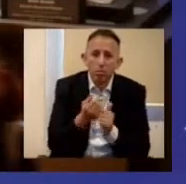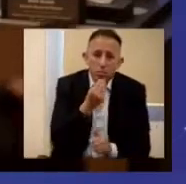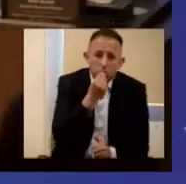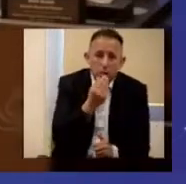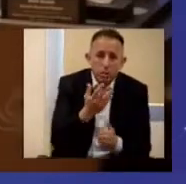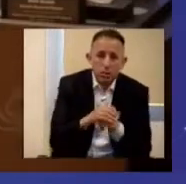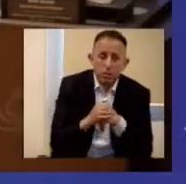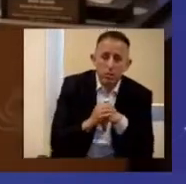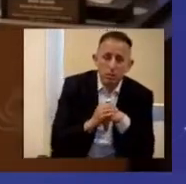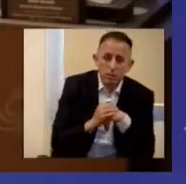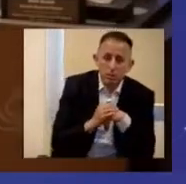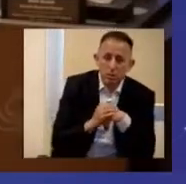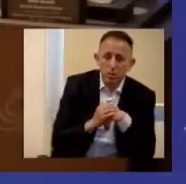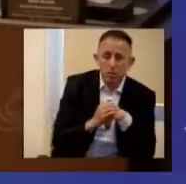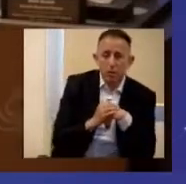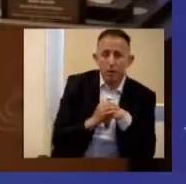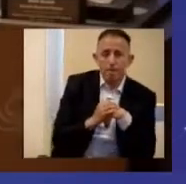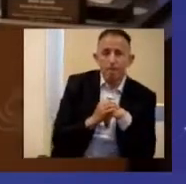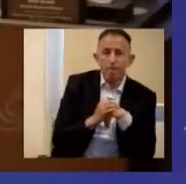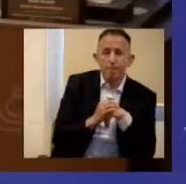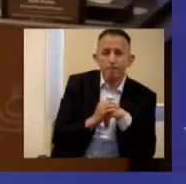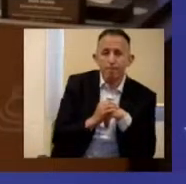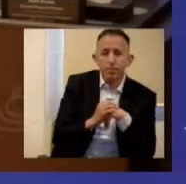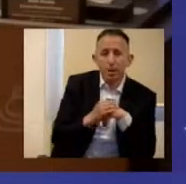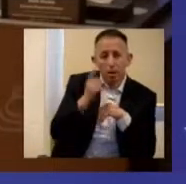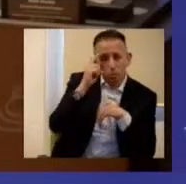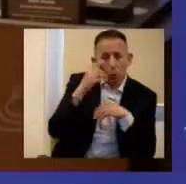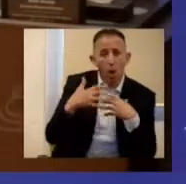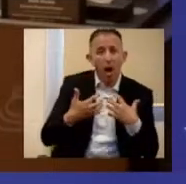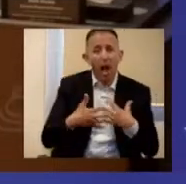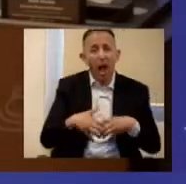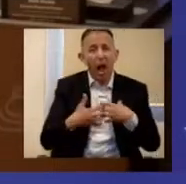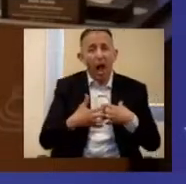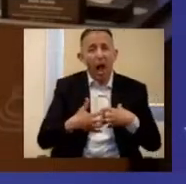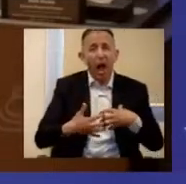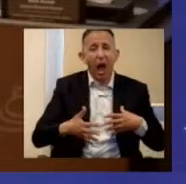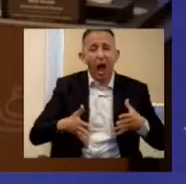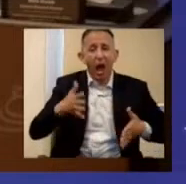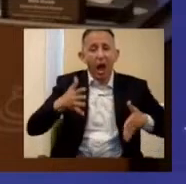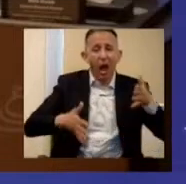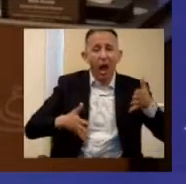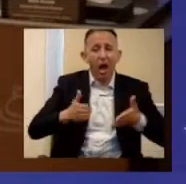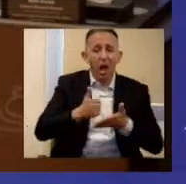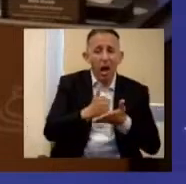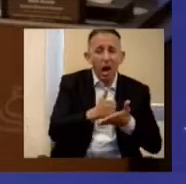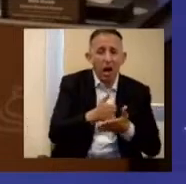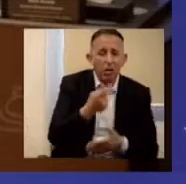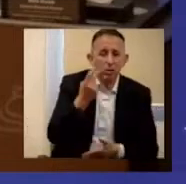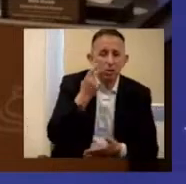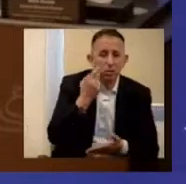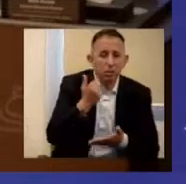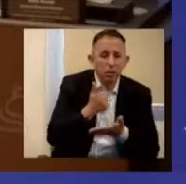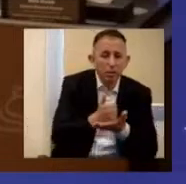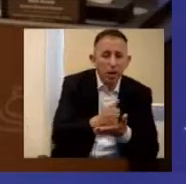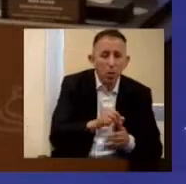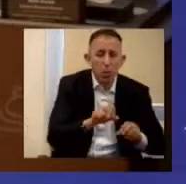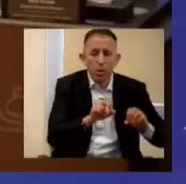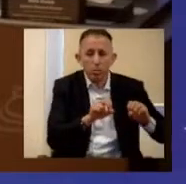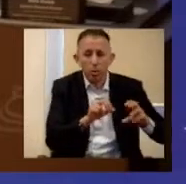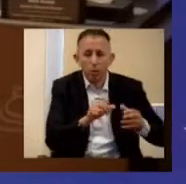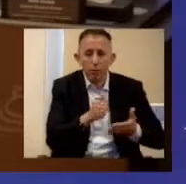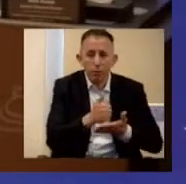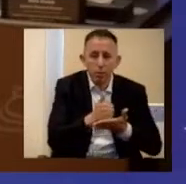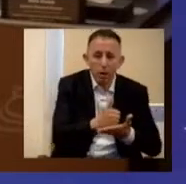of this sport. And we need these kind of things of continuous monitoring and feedback. In my view, this feedback should be always